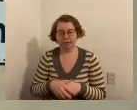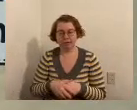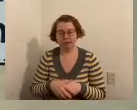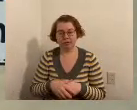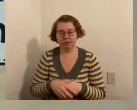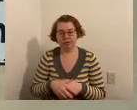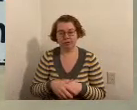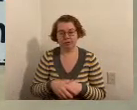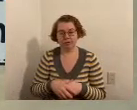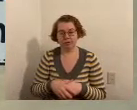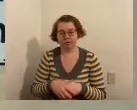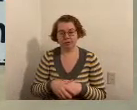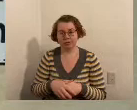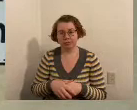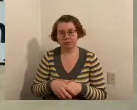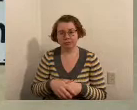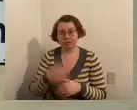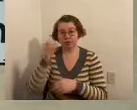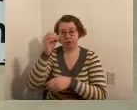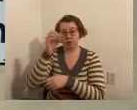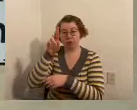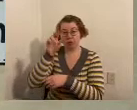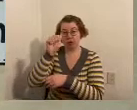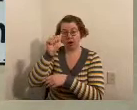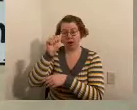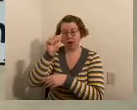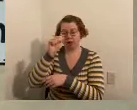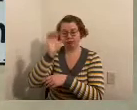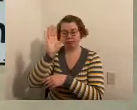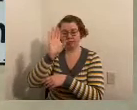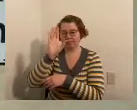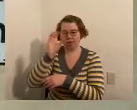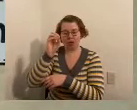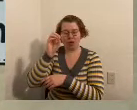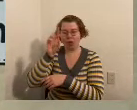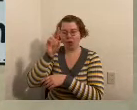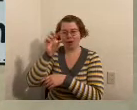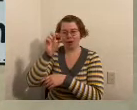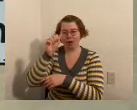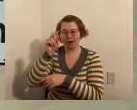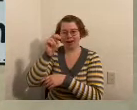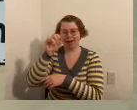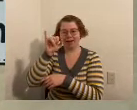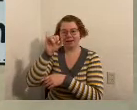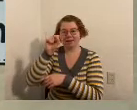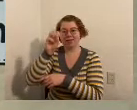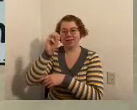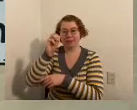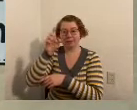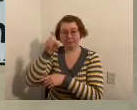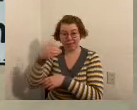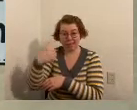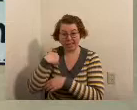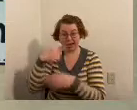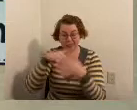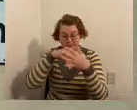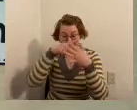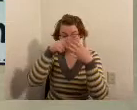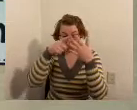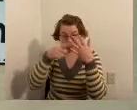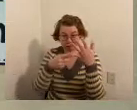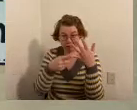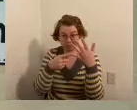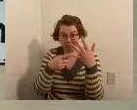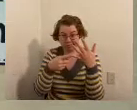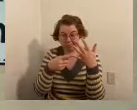In order to be defined as an organism, a living